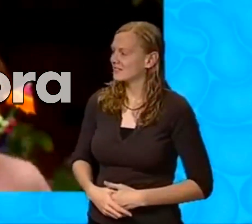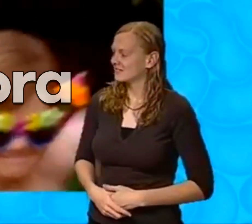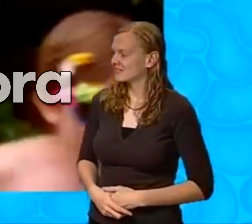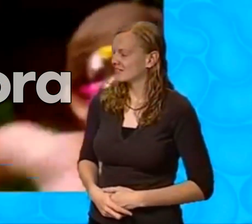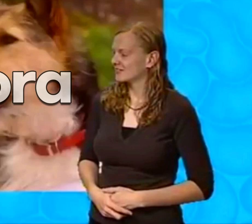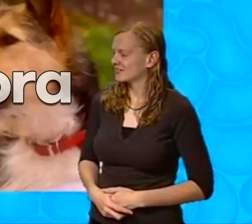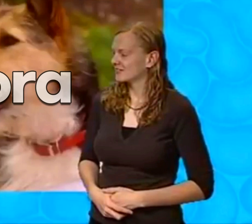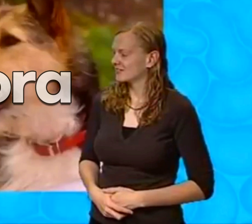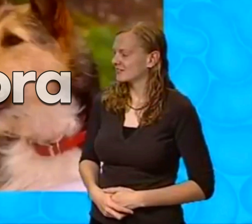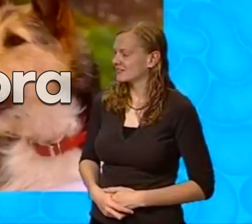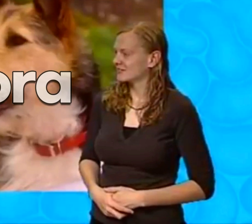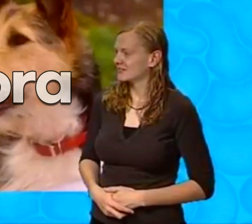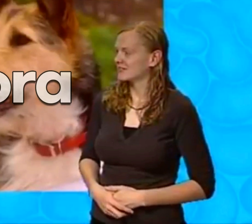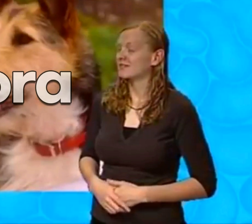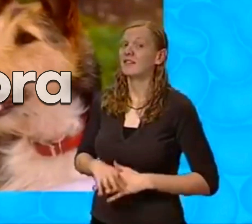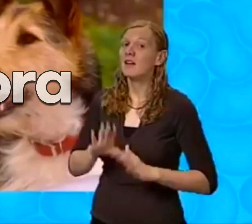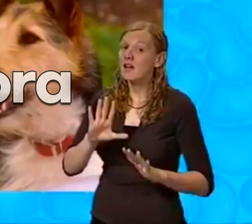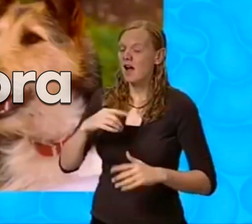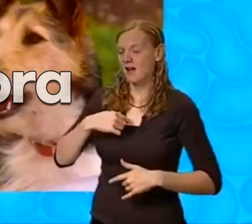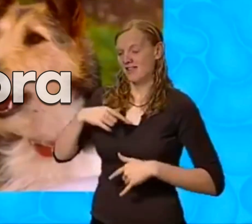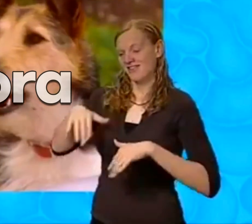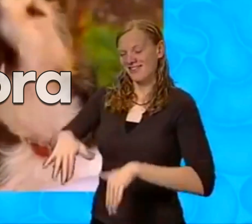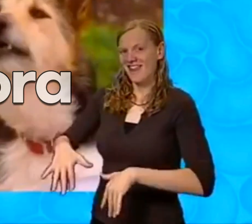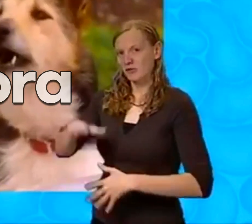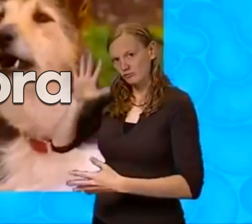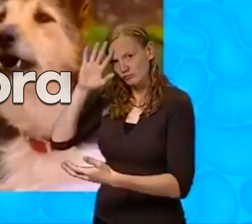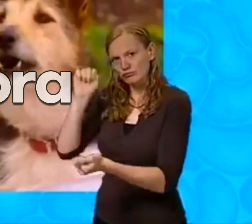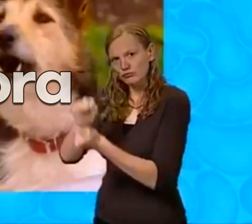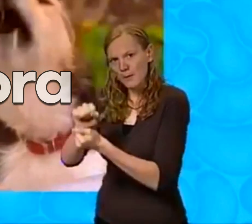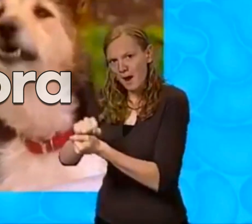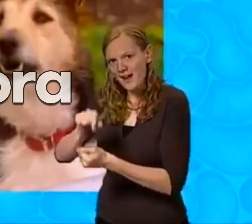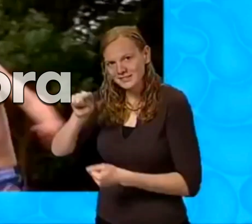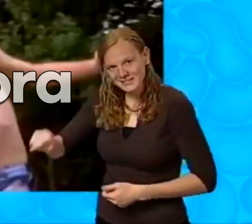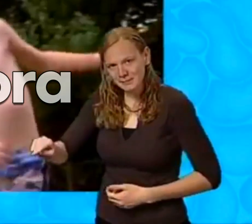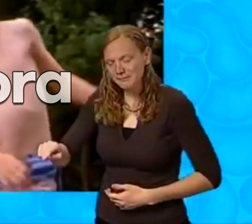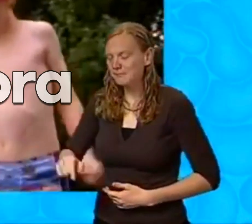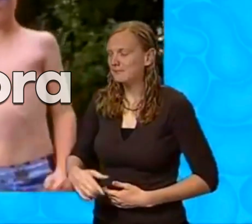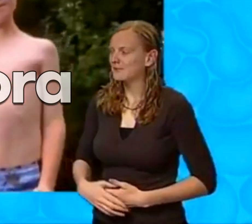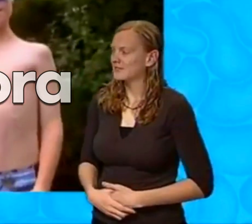And just in case he forgets, I'm there to remind him.